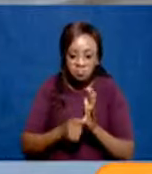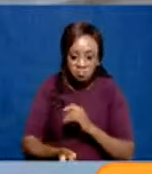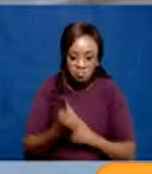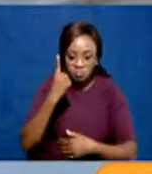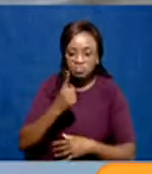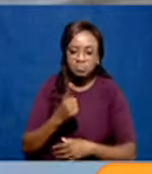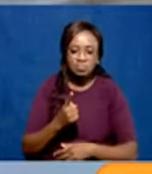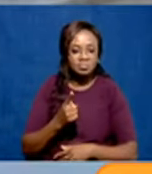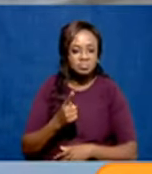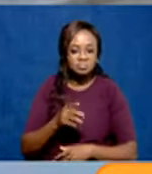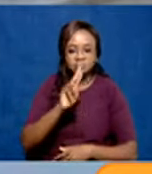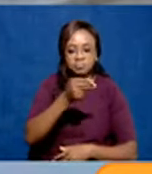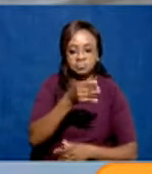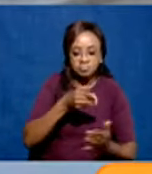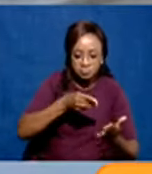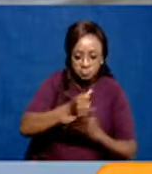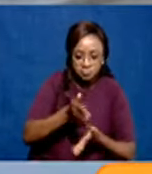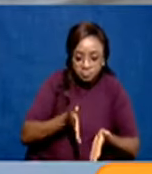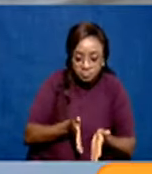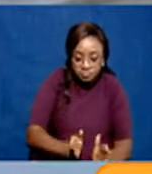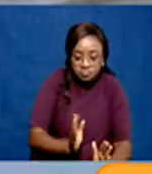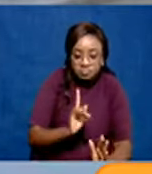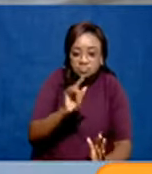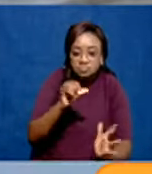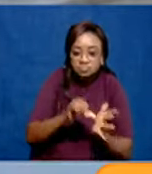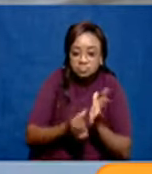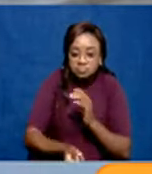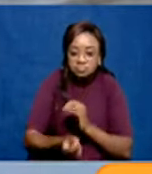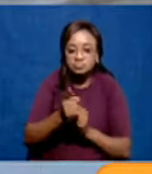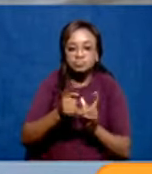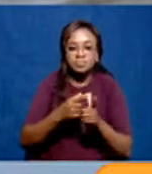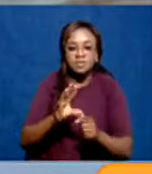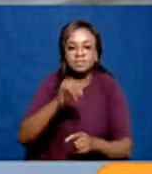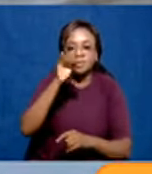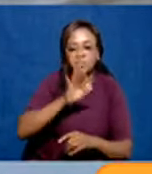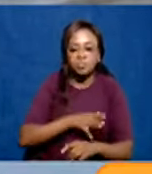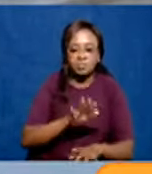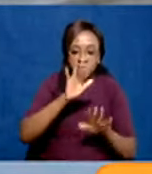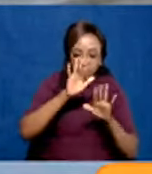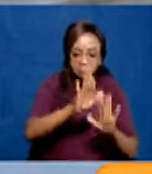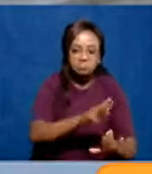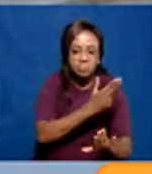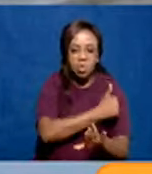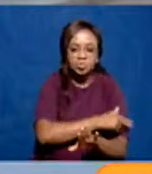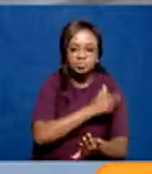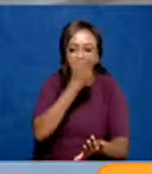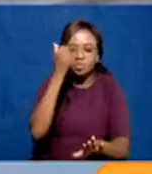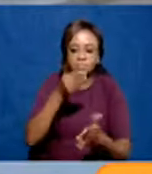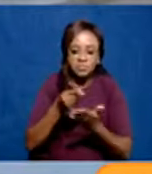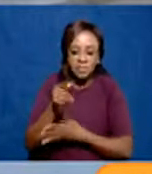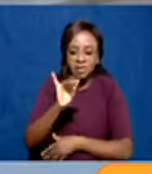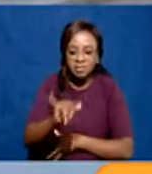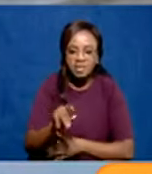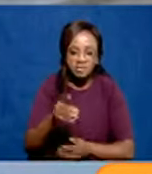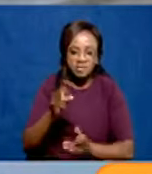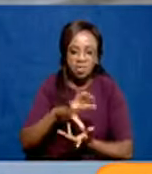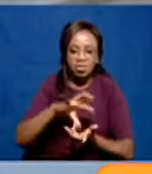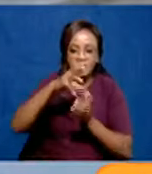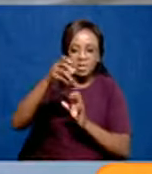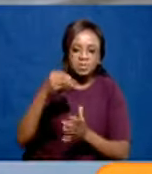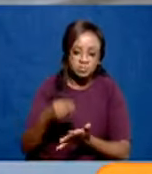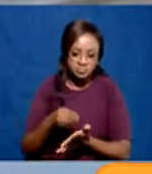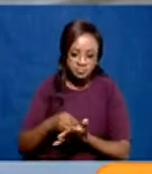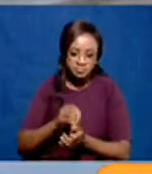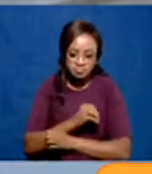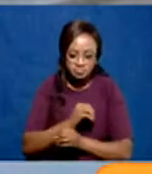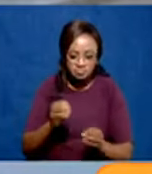there are complications, you end up with women being detained because of their inability to pay. In the current setup,